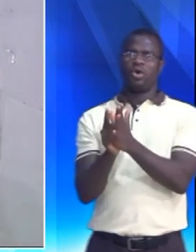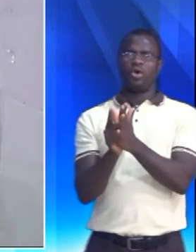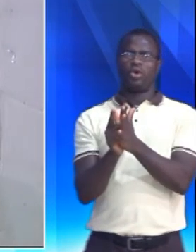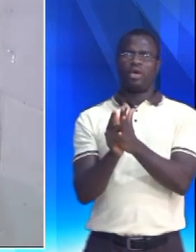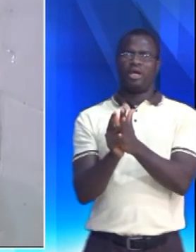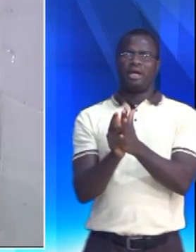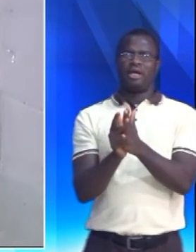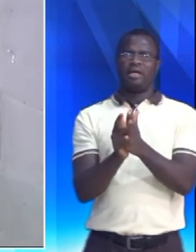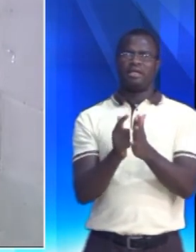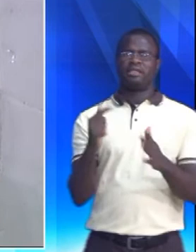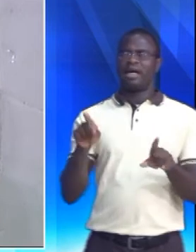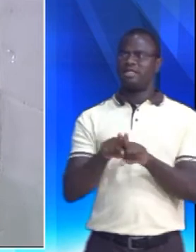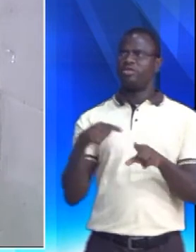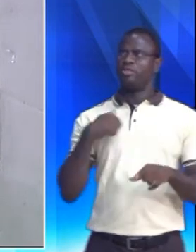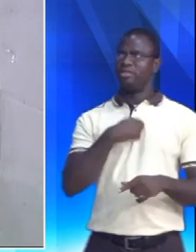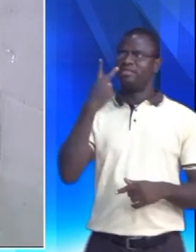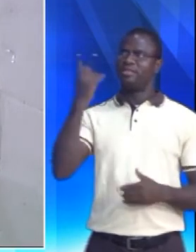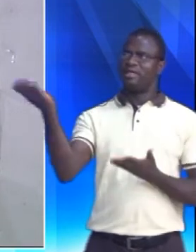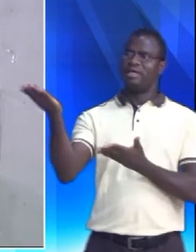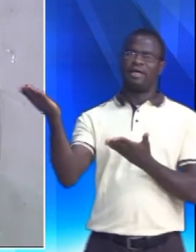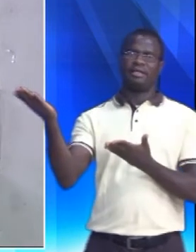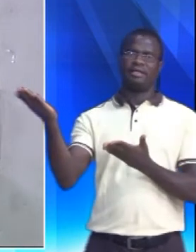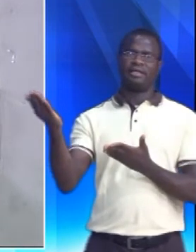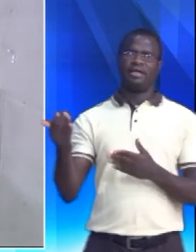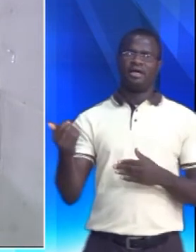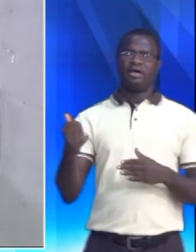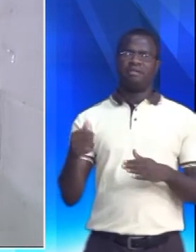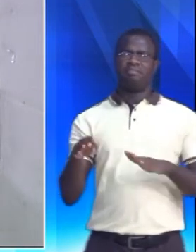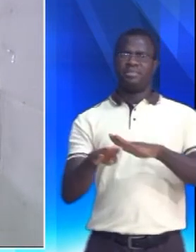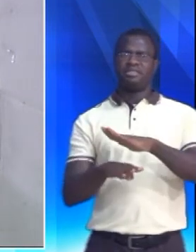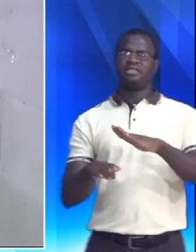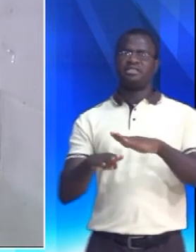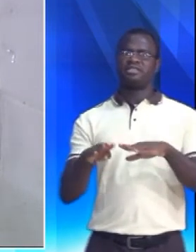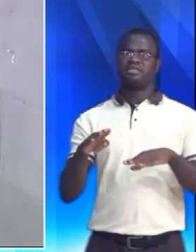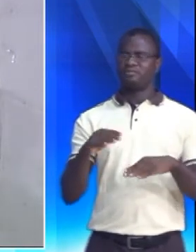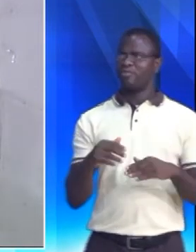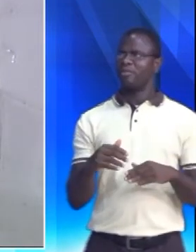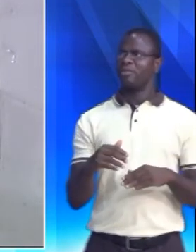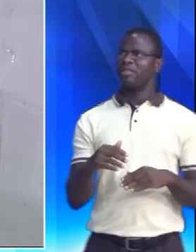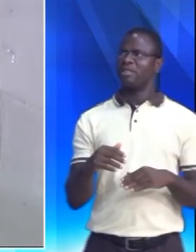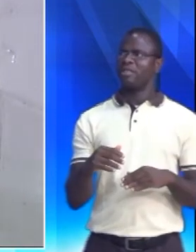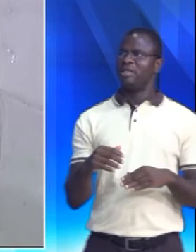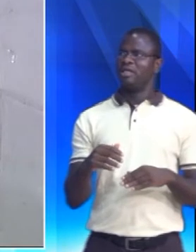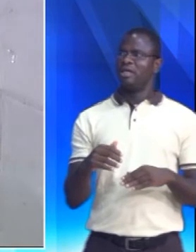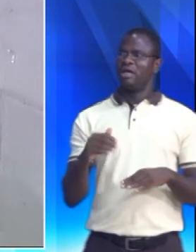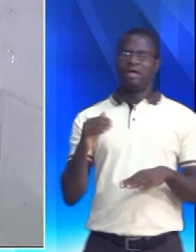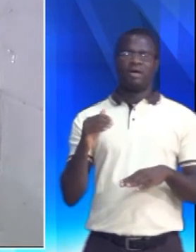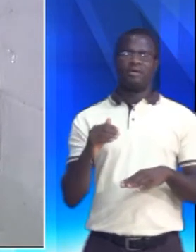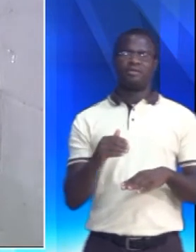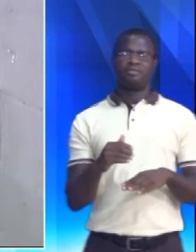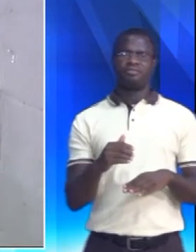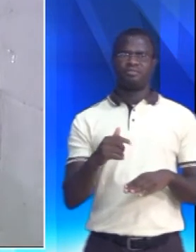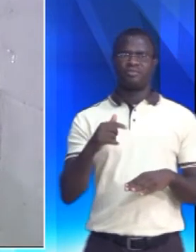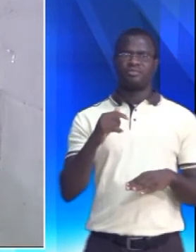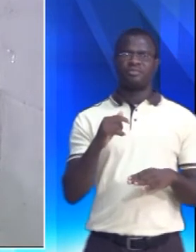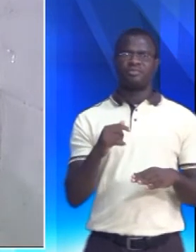here are called the bases. We have common base here. A is appearing here and a